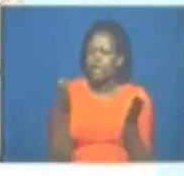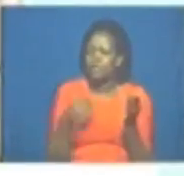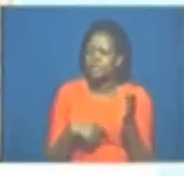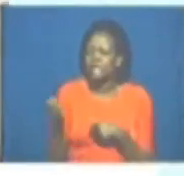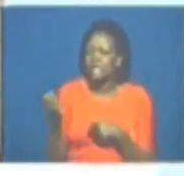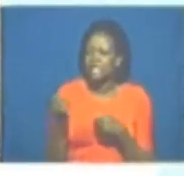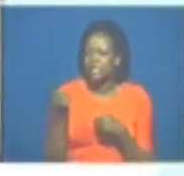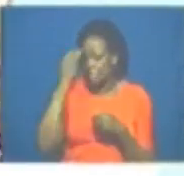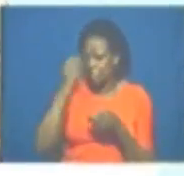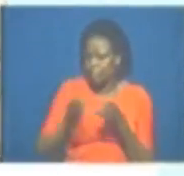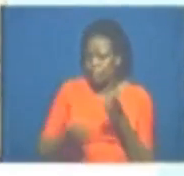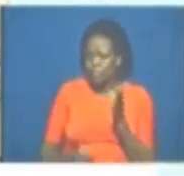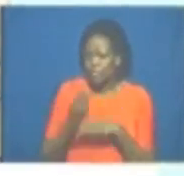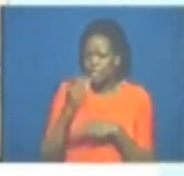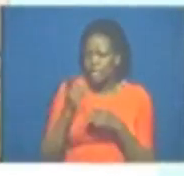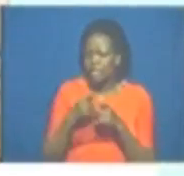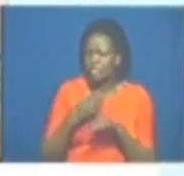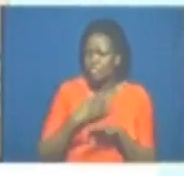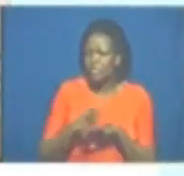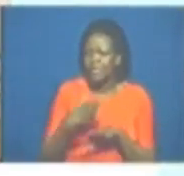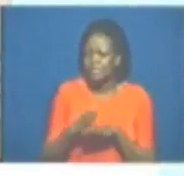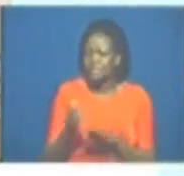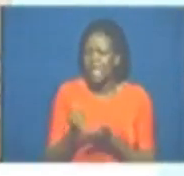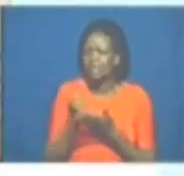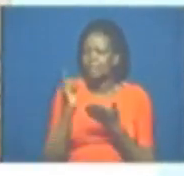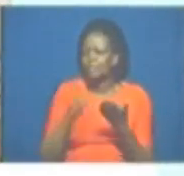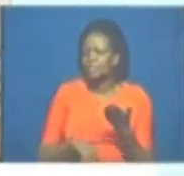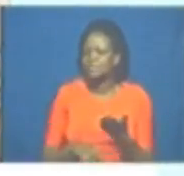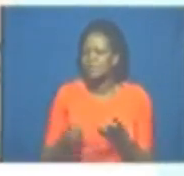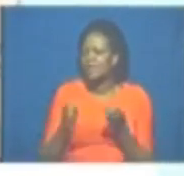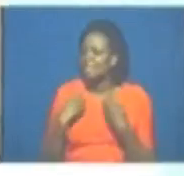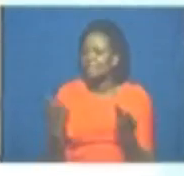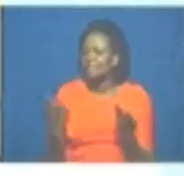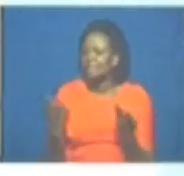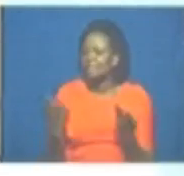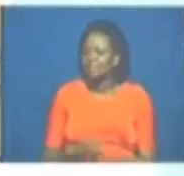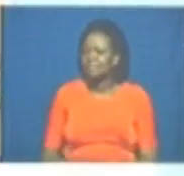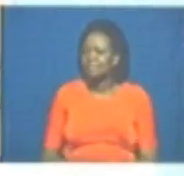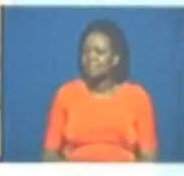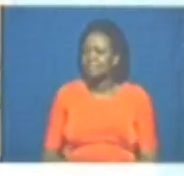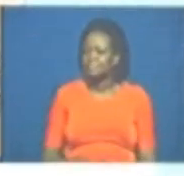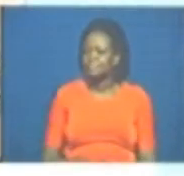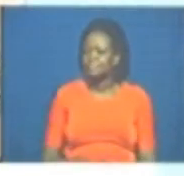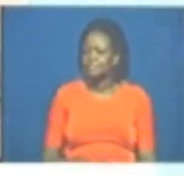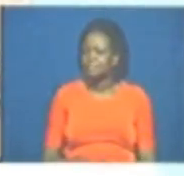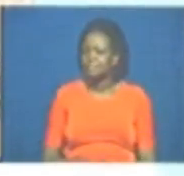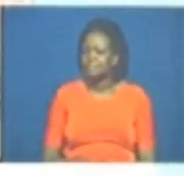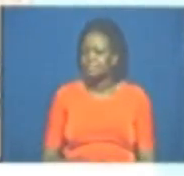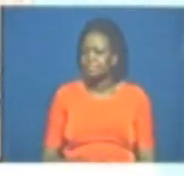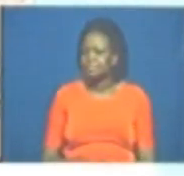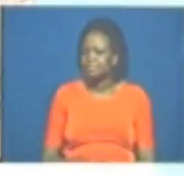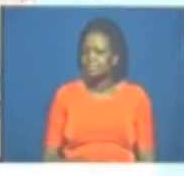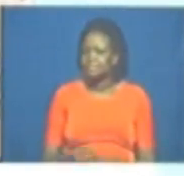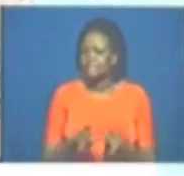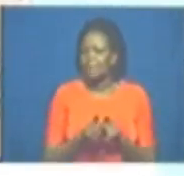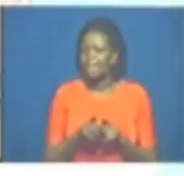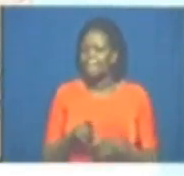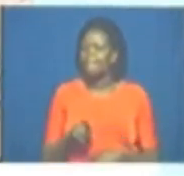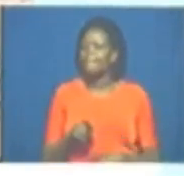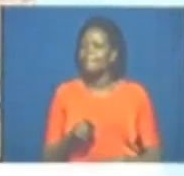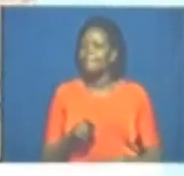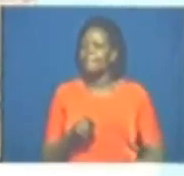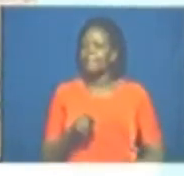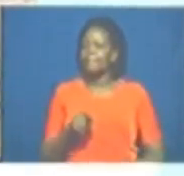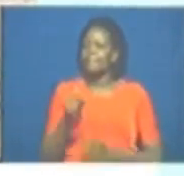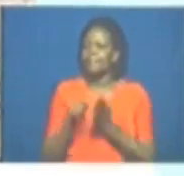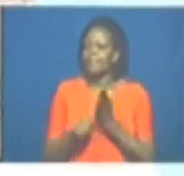going to produce and the food goes to waste, then it is doesn't serve the purpose. All right. Look at maize. We keep on importing maize. Then the